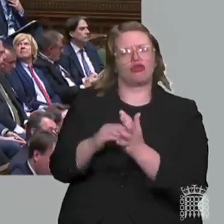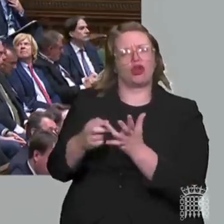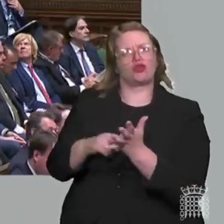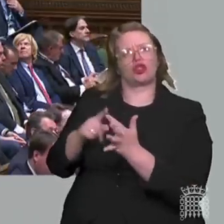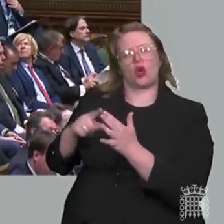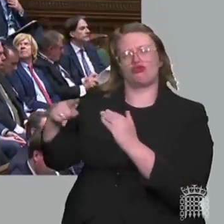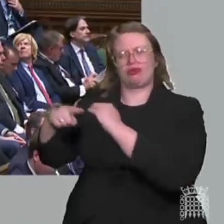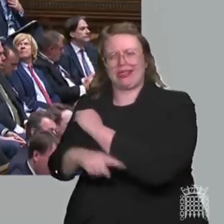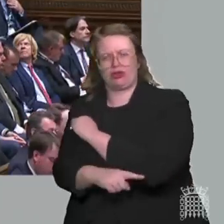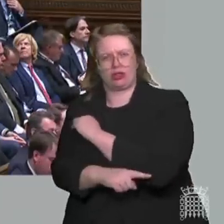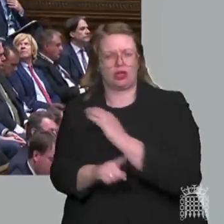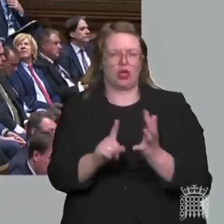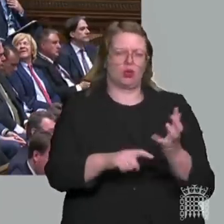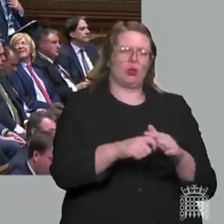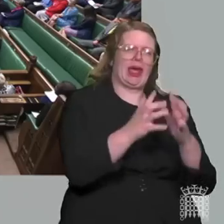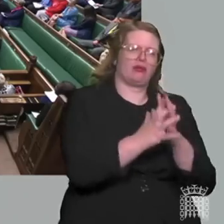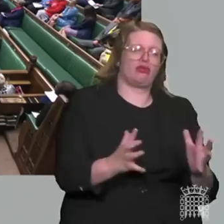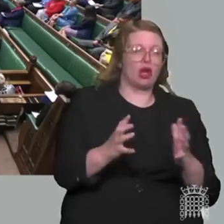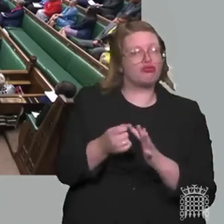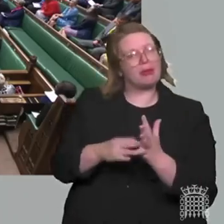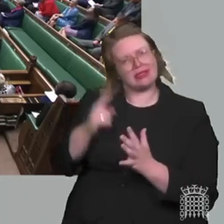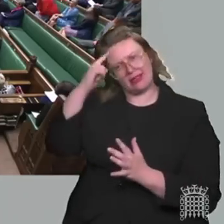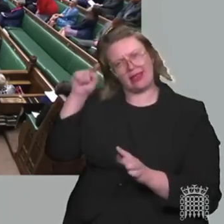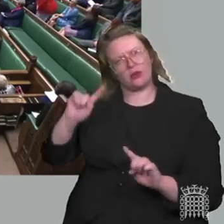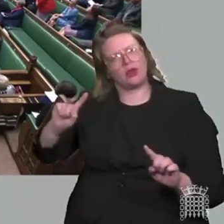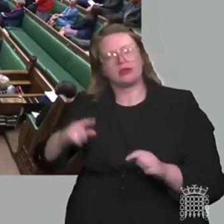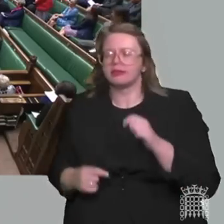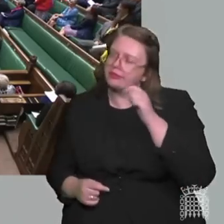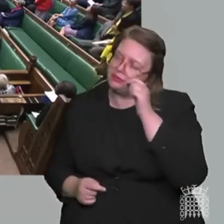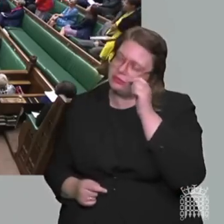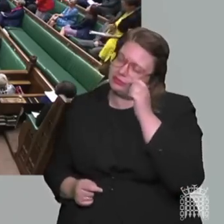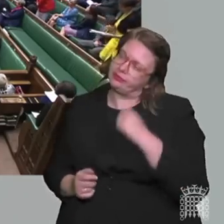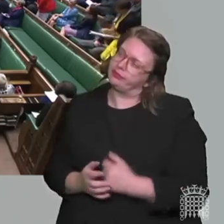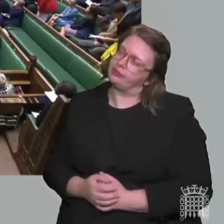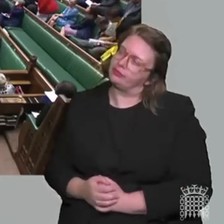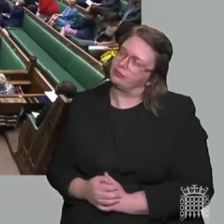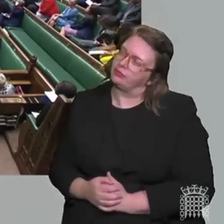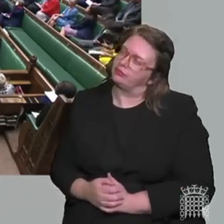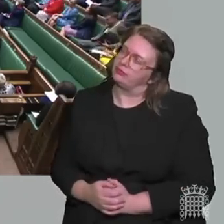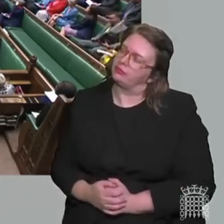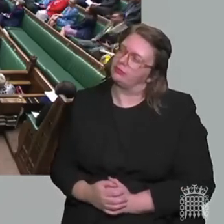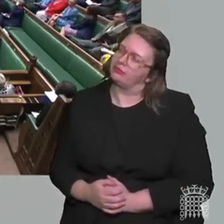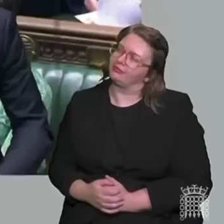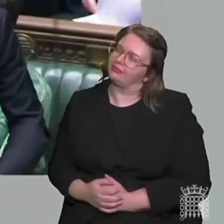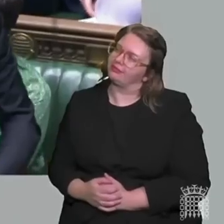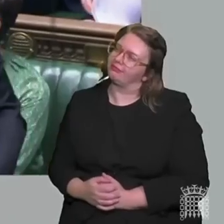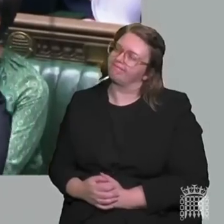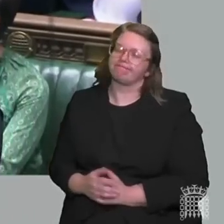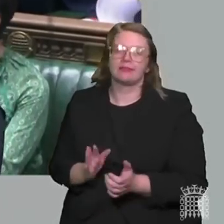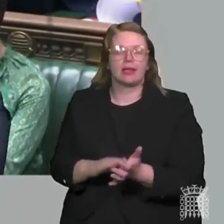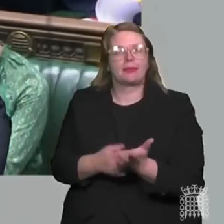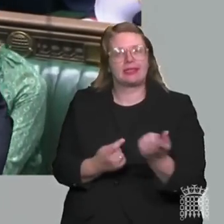the UK economy experiencing growth? Prime Minister. Mr. Speaker, as we've